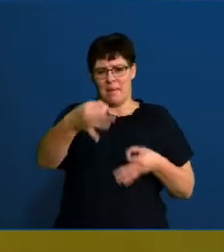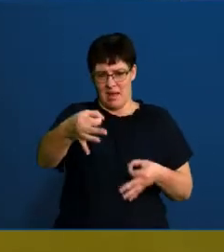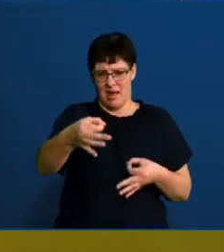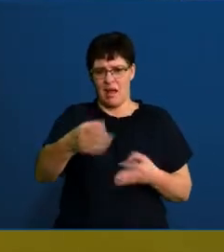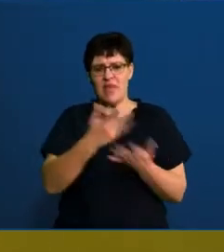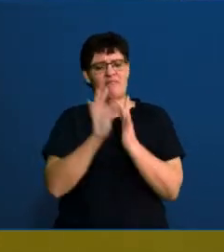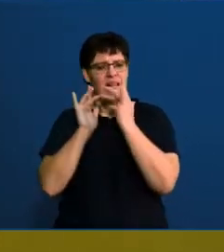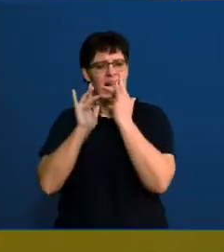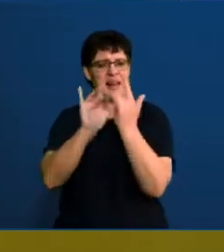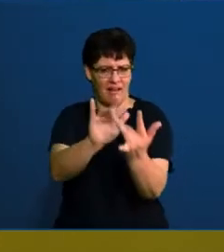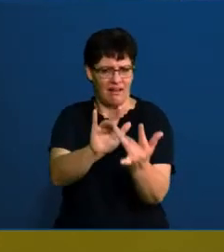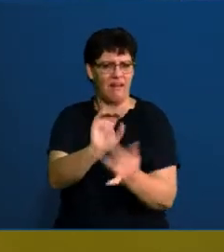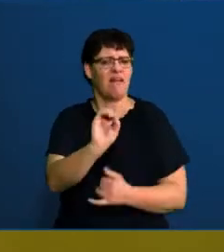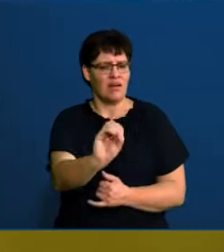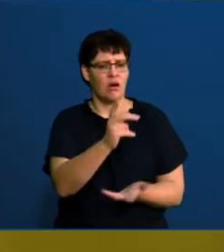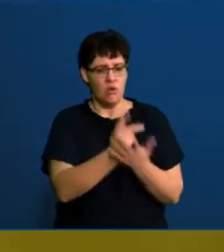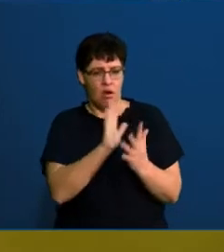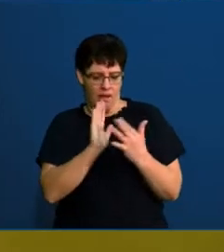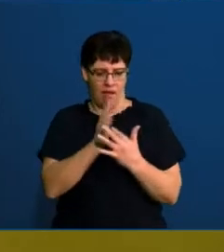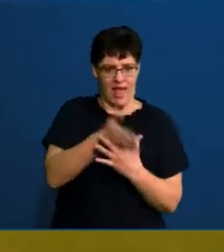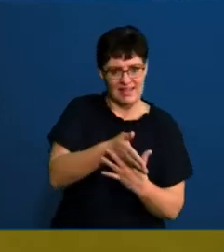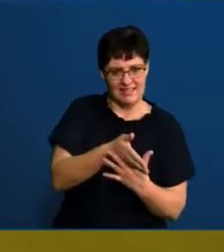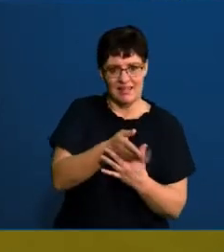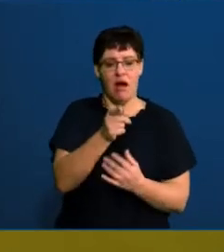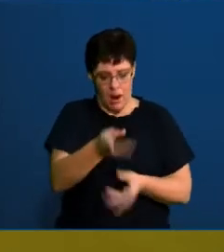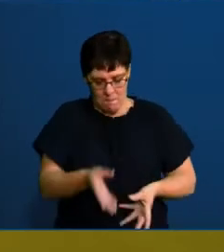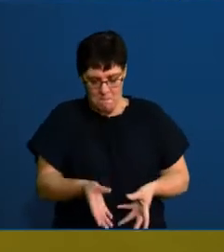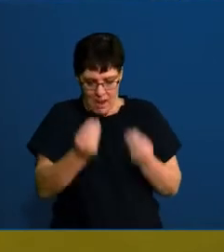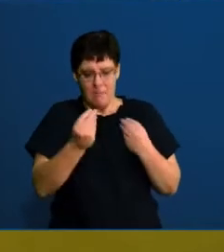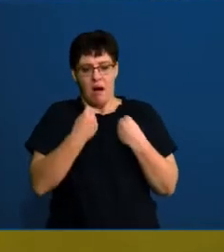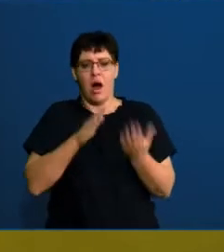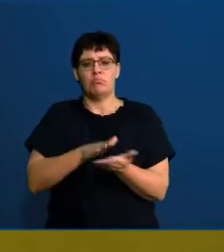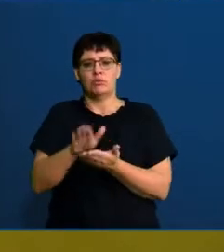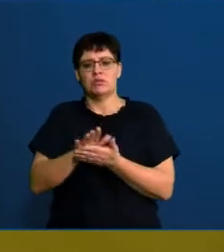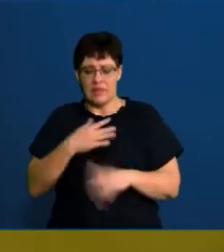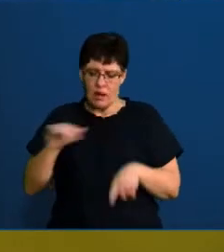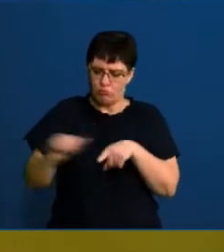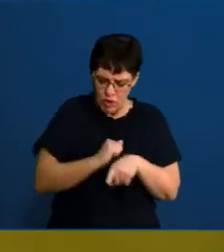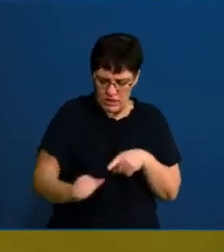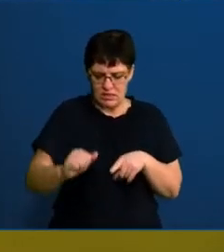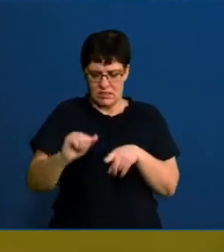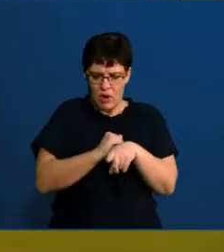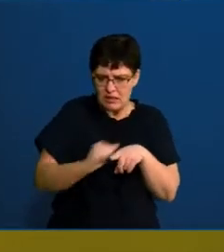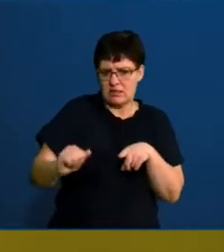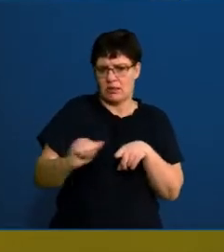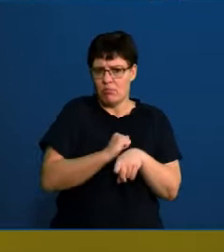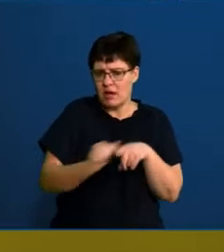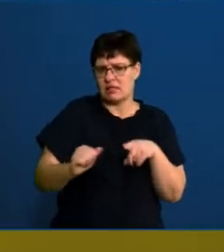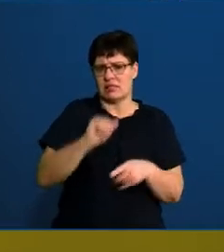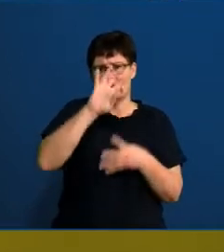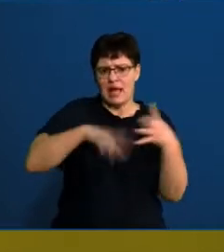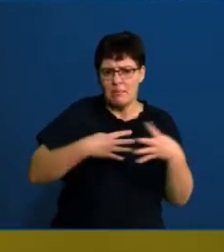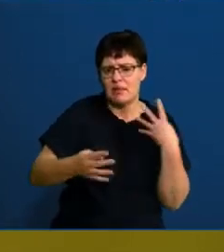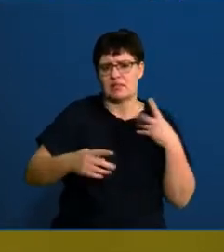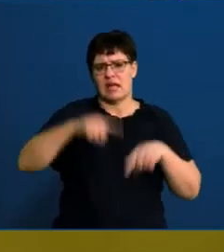for you that you can actually get this information and practice tables,